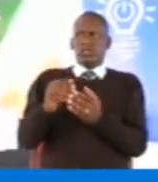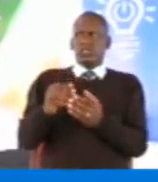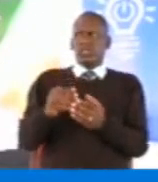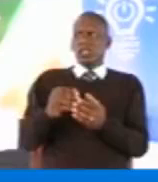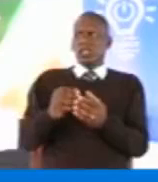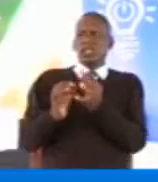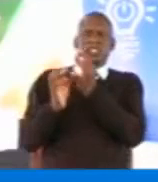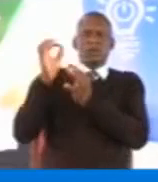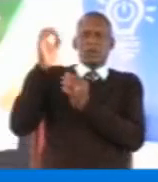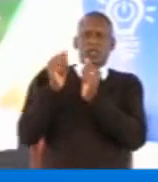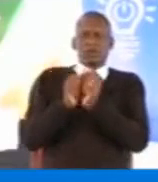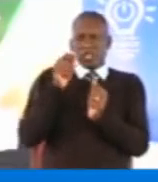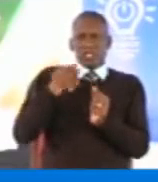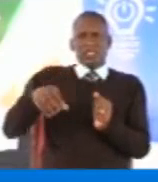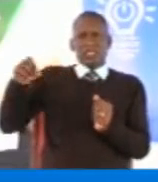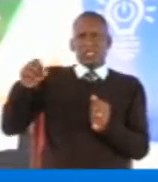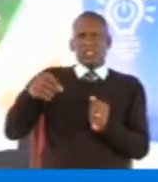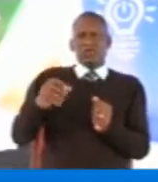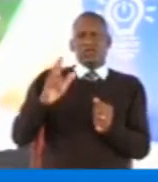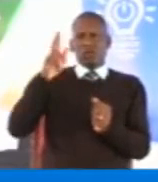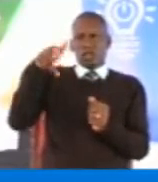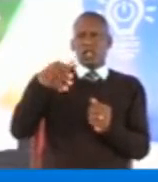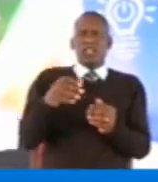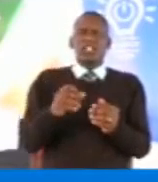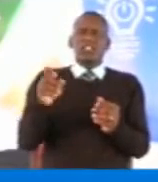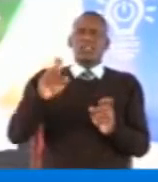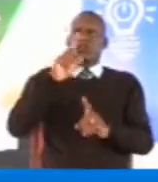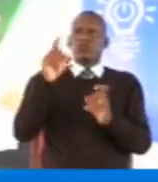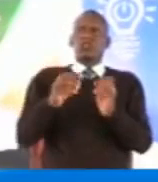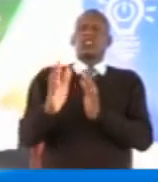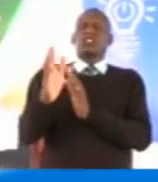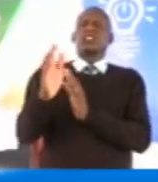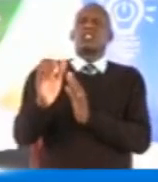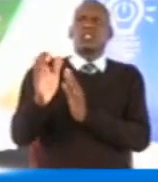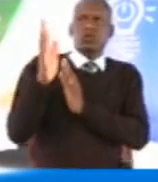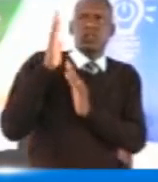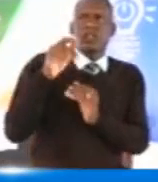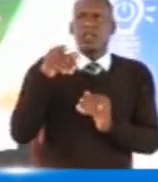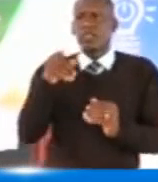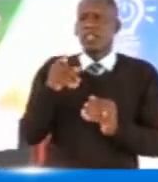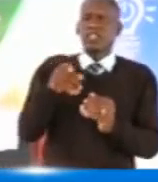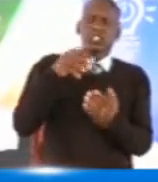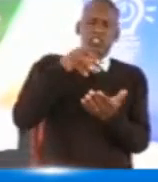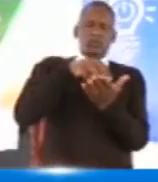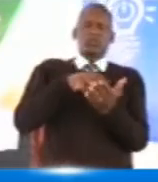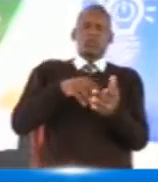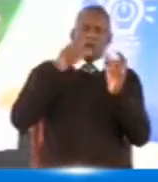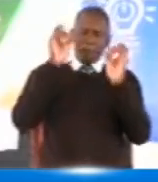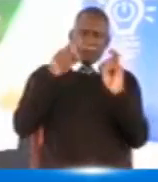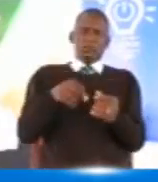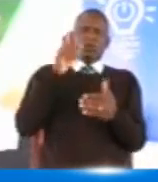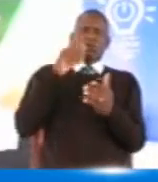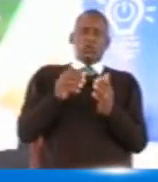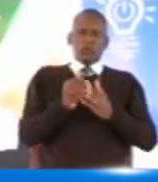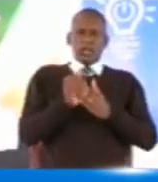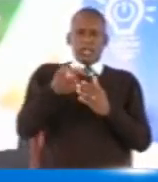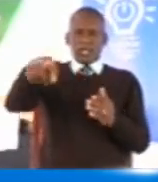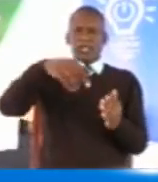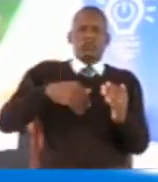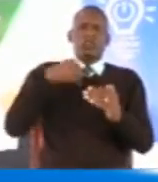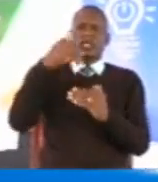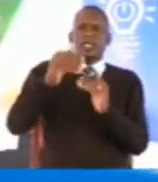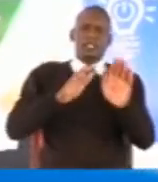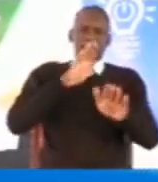of dependency. So it speaks to the question of energy security. This reality must be what drives us to the next